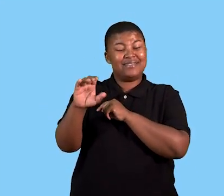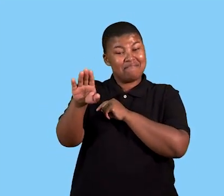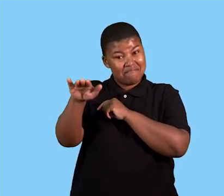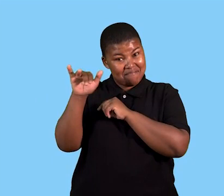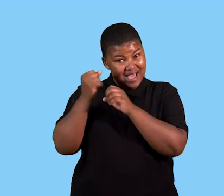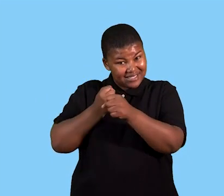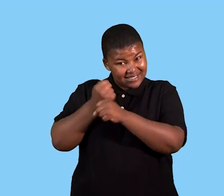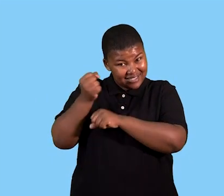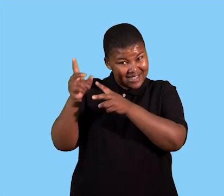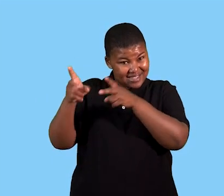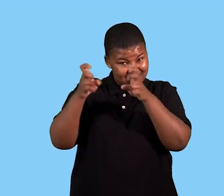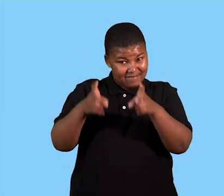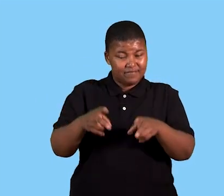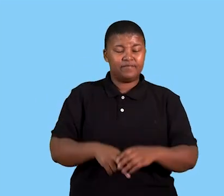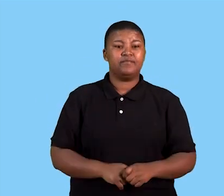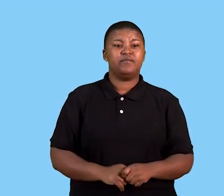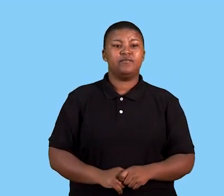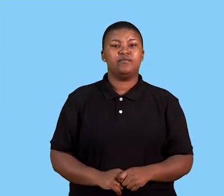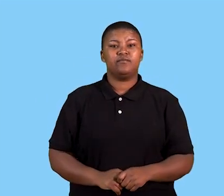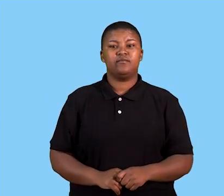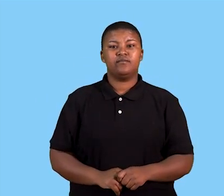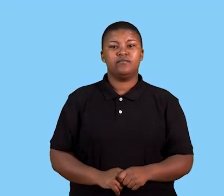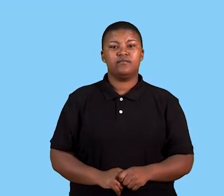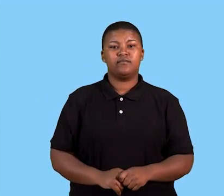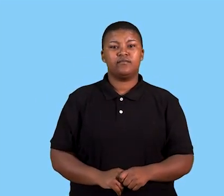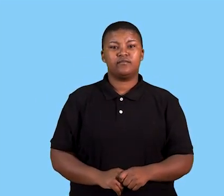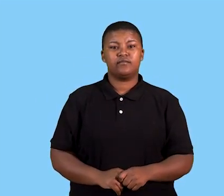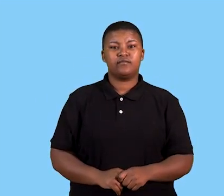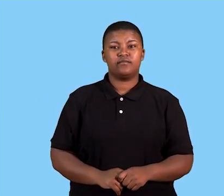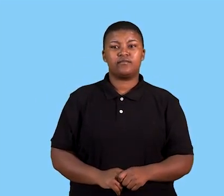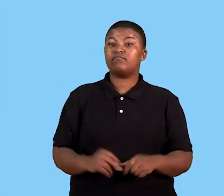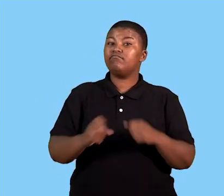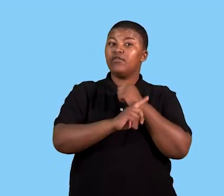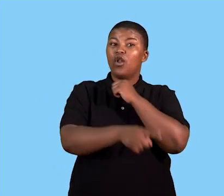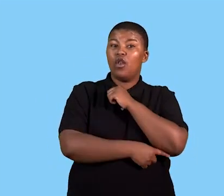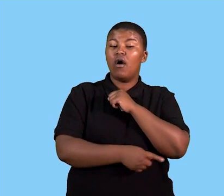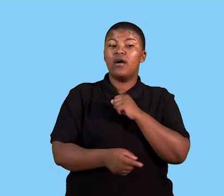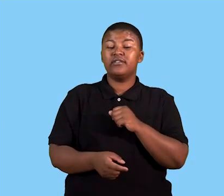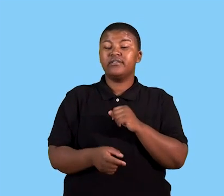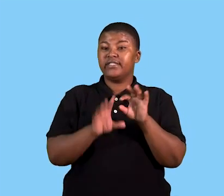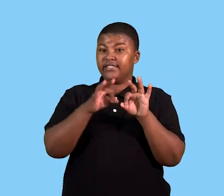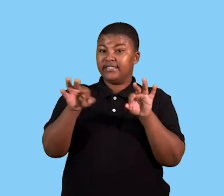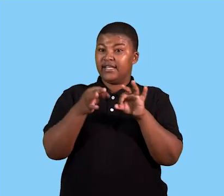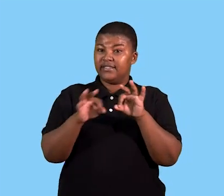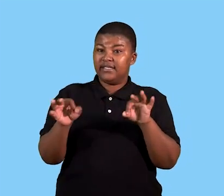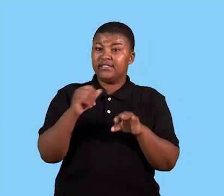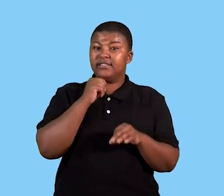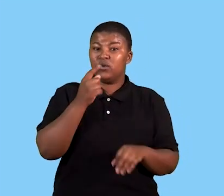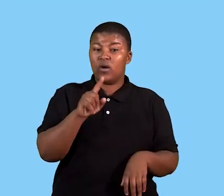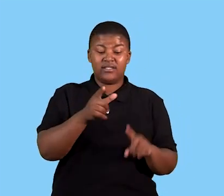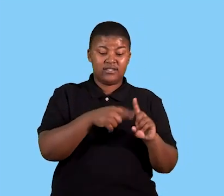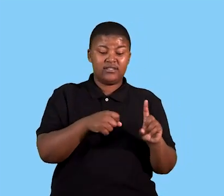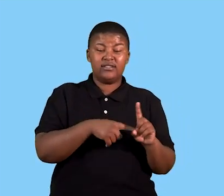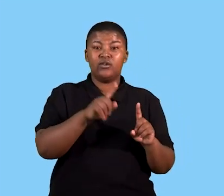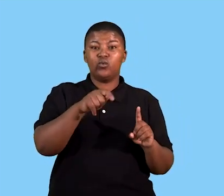Bank, exactly as it was stated in the scenario. And then the last one, or the last sentence in the